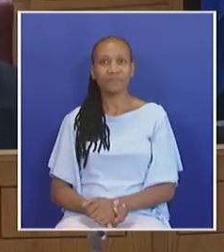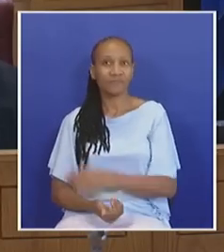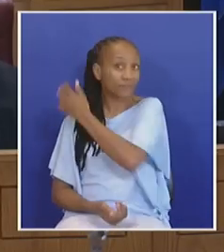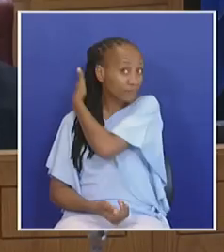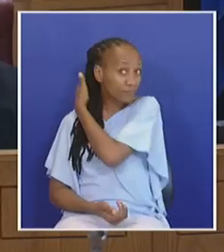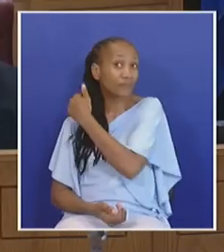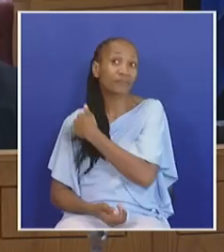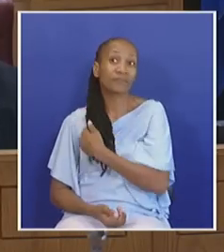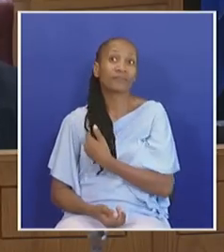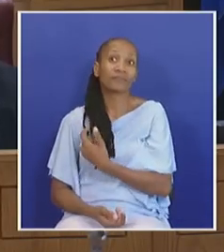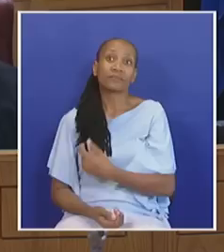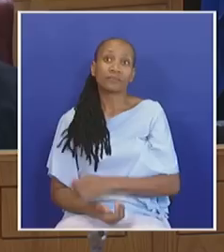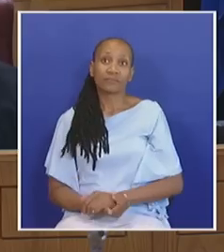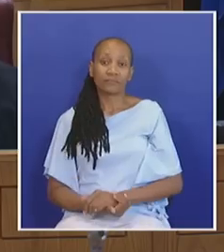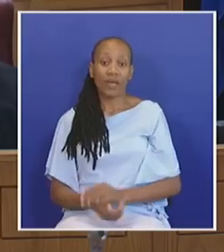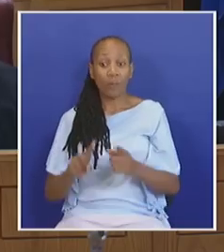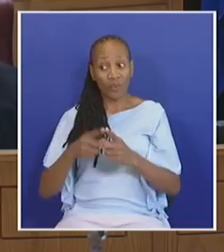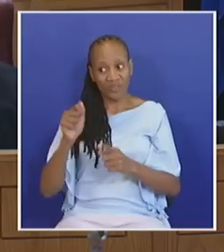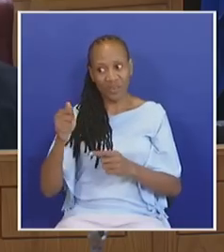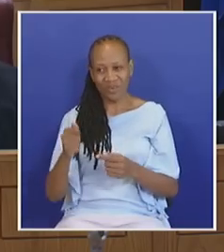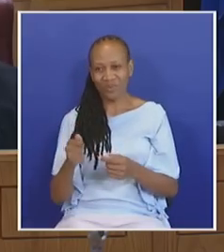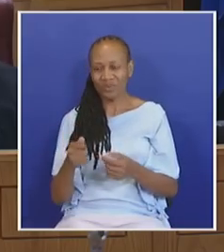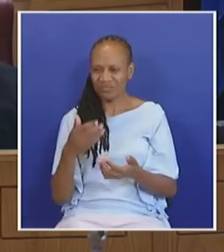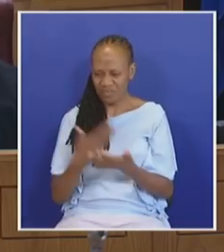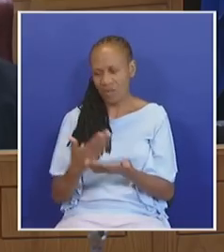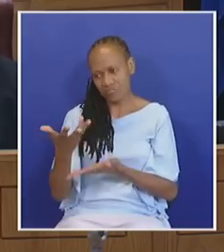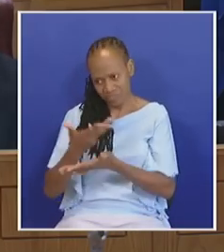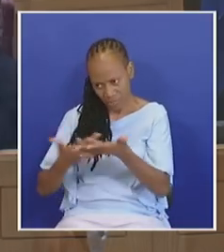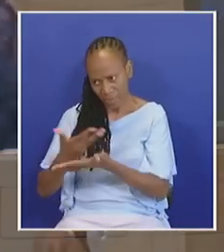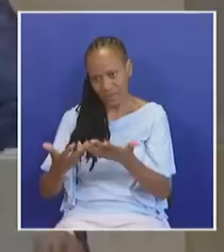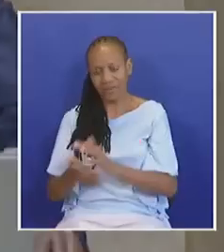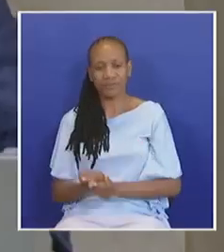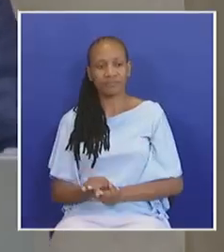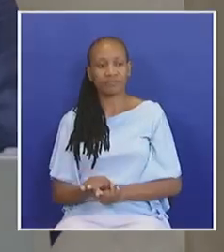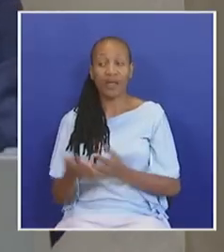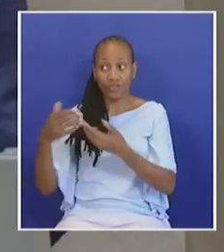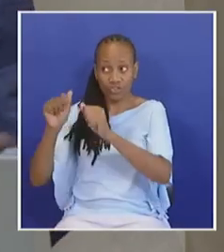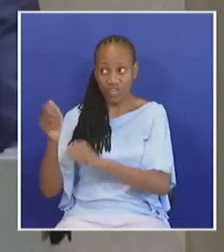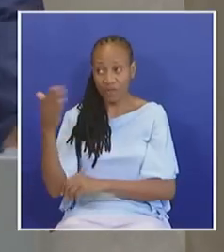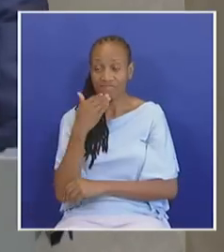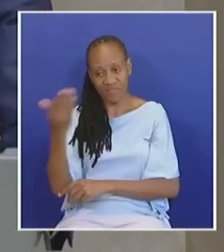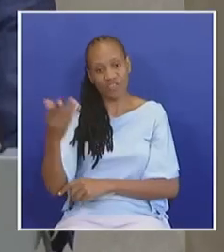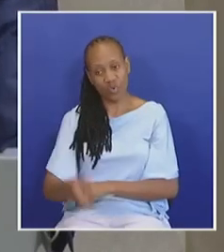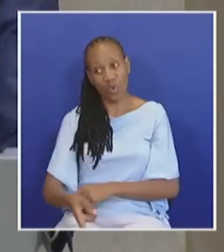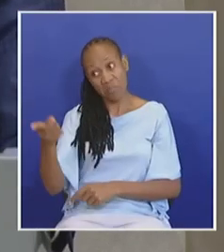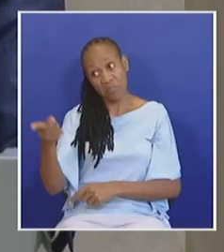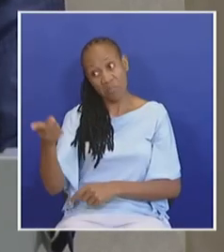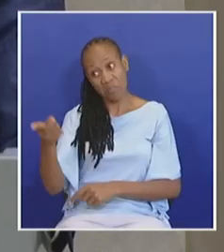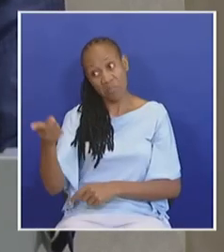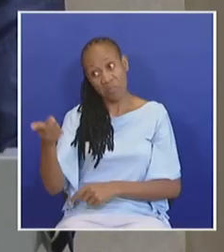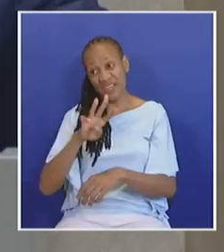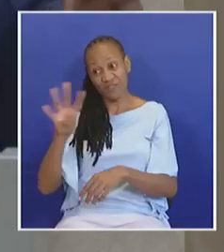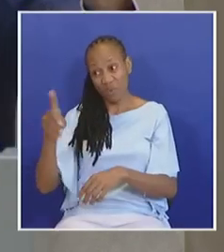We'll let it go as a point in debate. Chairperson, thank you very much. Perhaps you are still young, but your forefathers were still